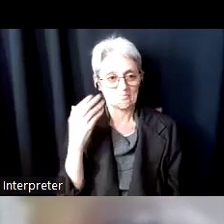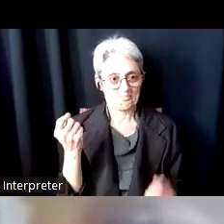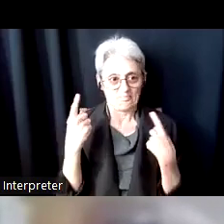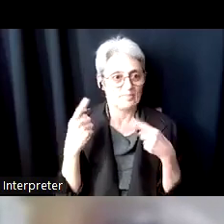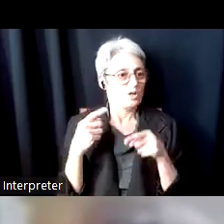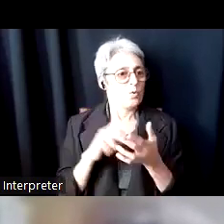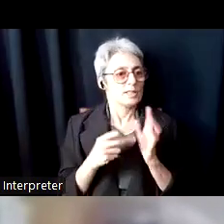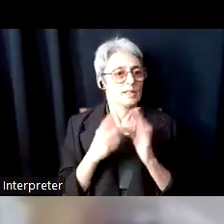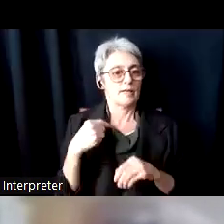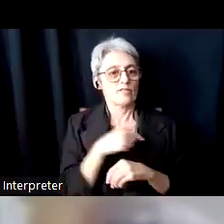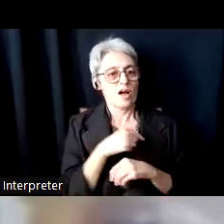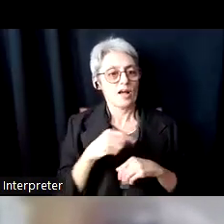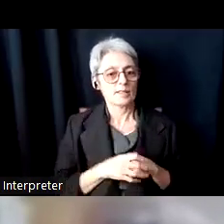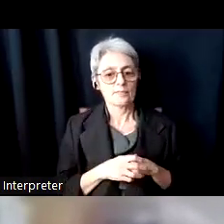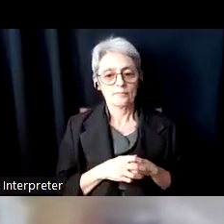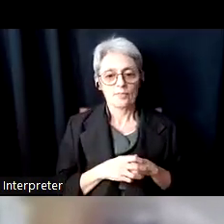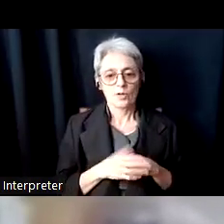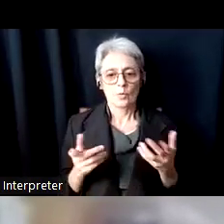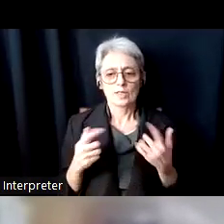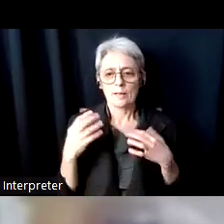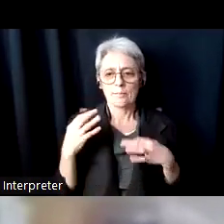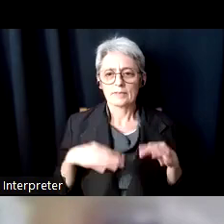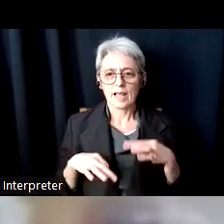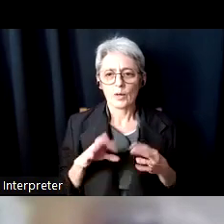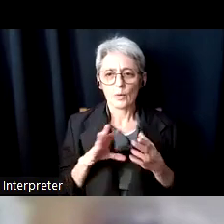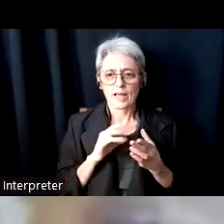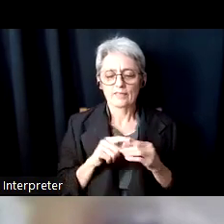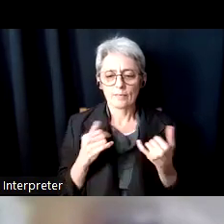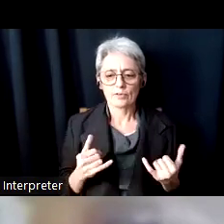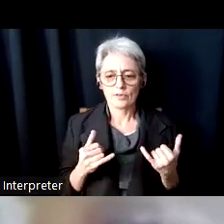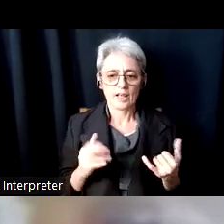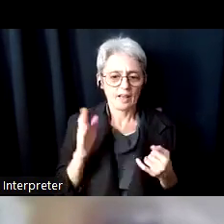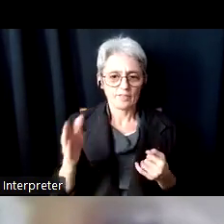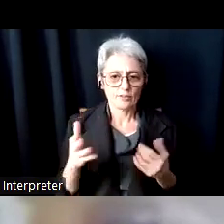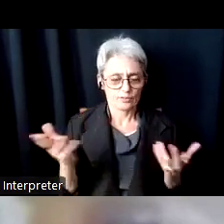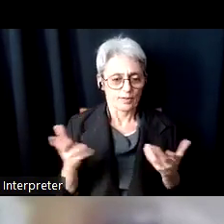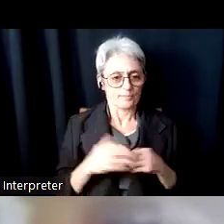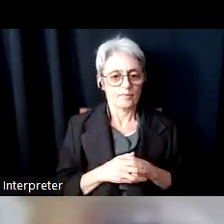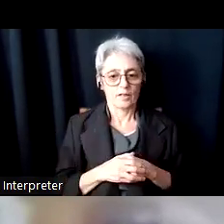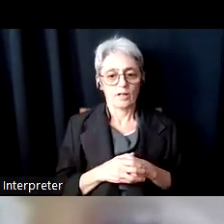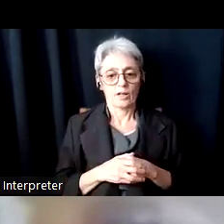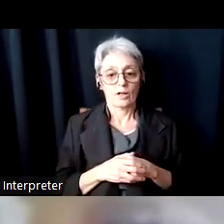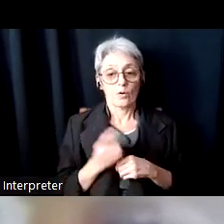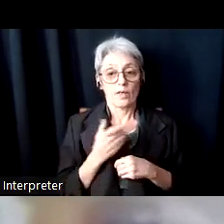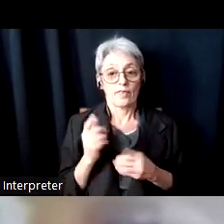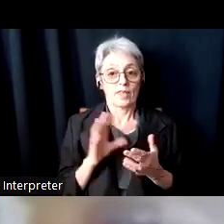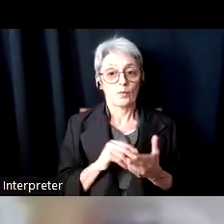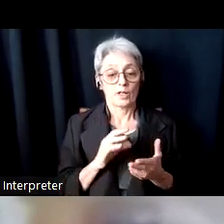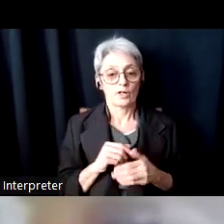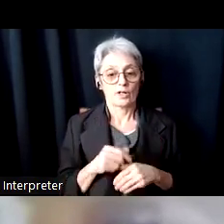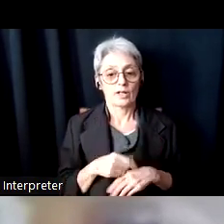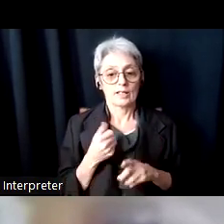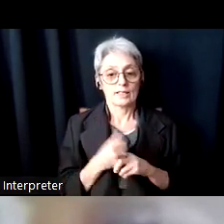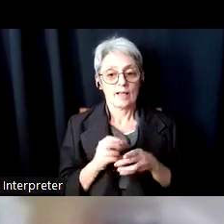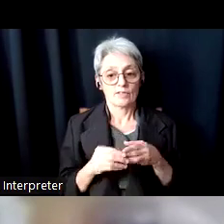for us, and what are some of the takeaways from today and some future directions? One of the things we learned today is that the use of self-directed